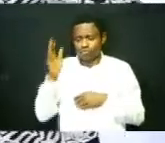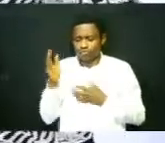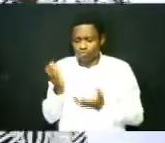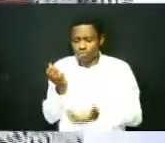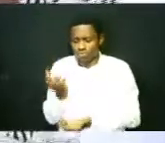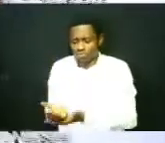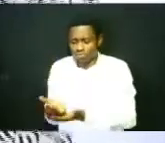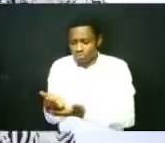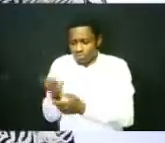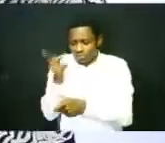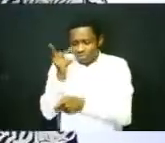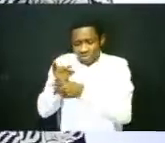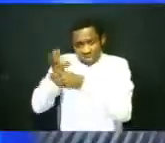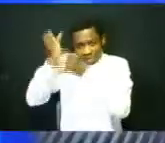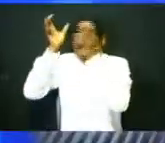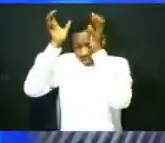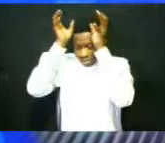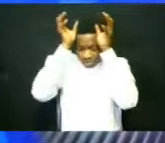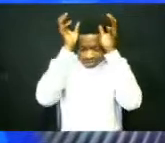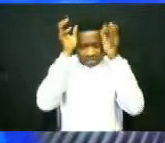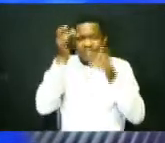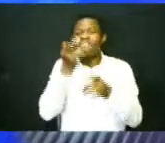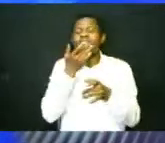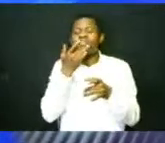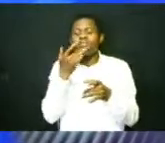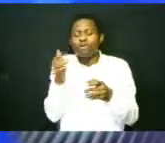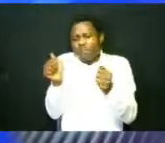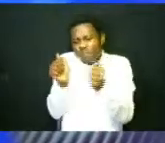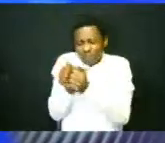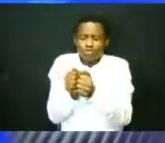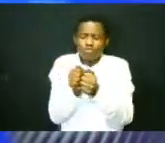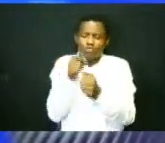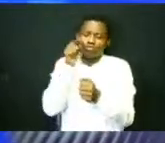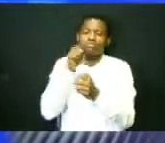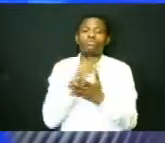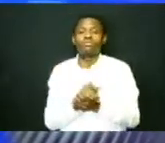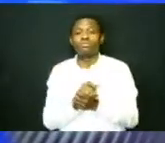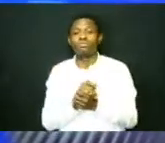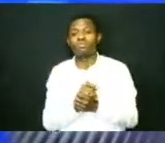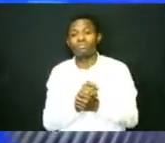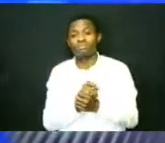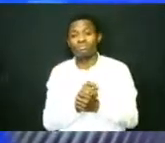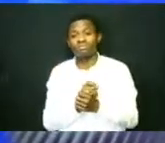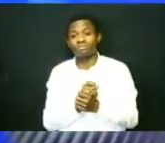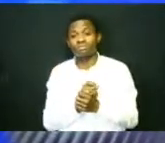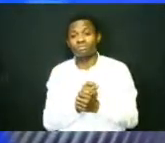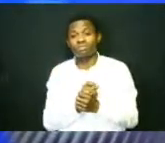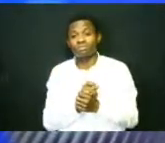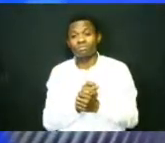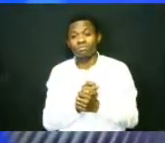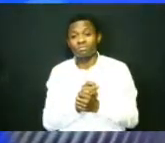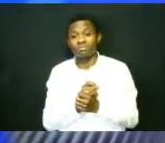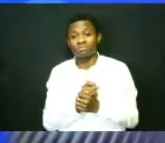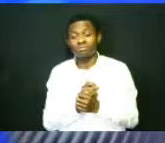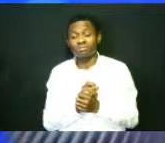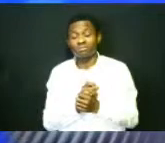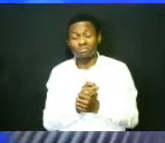favor. As for Mary, she carried him for 9 months and gave birth to him, and he has become